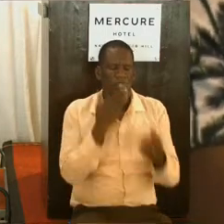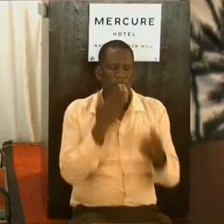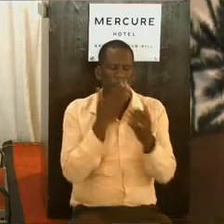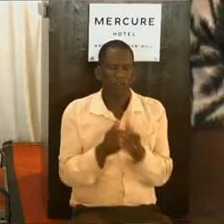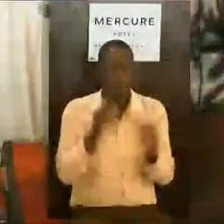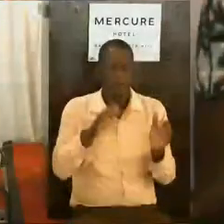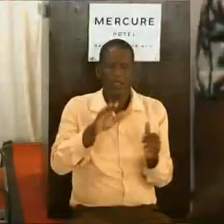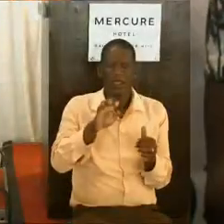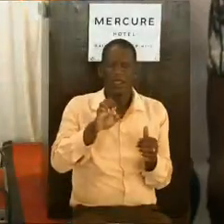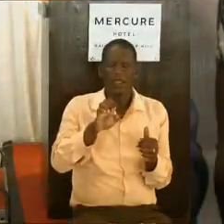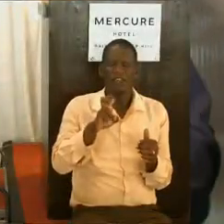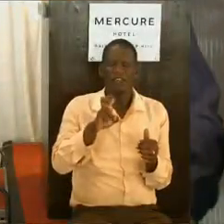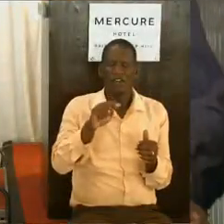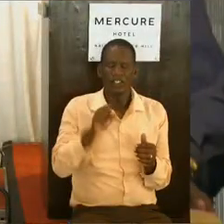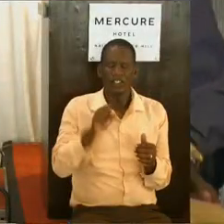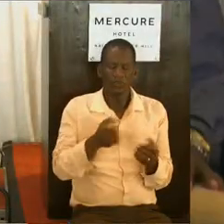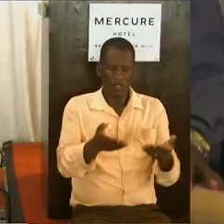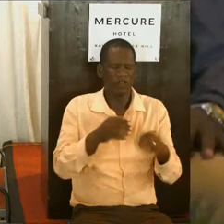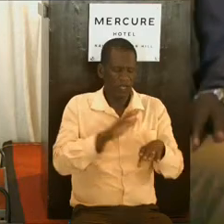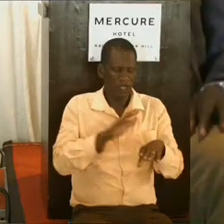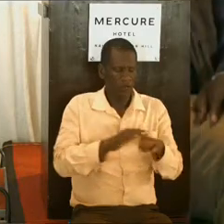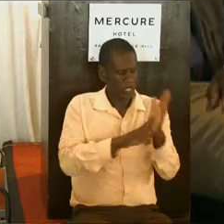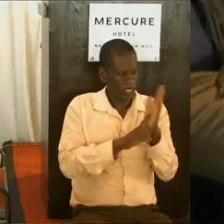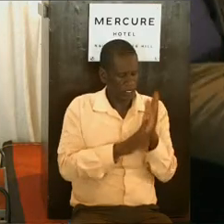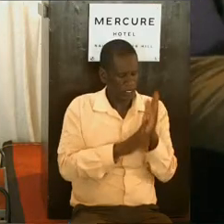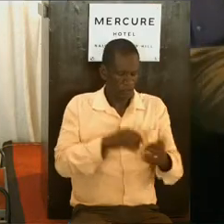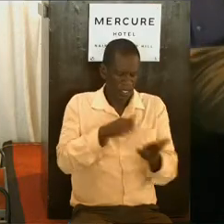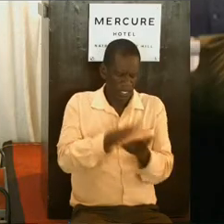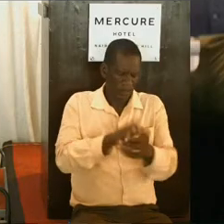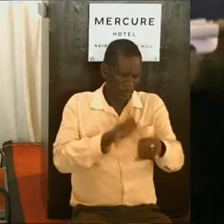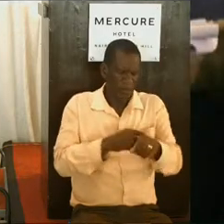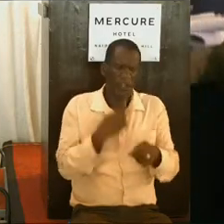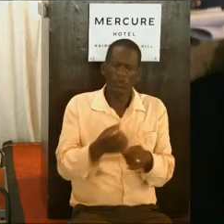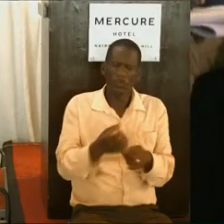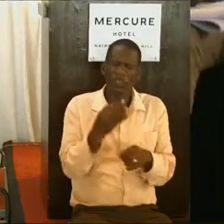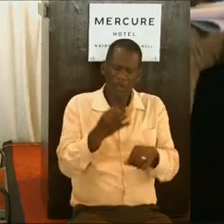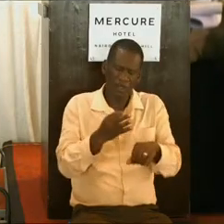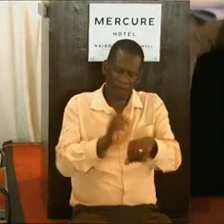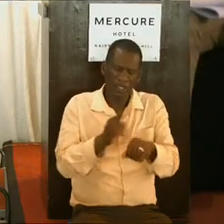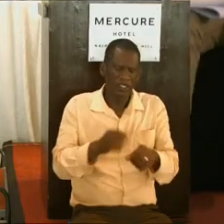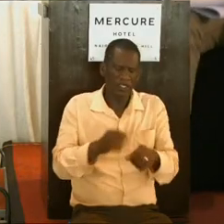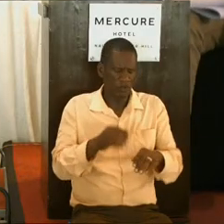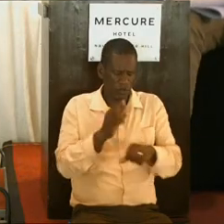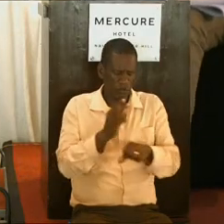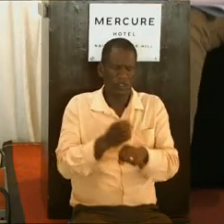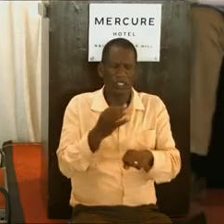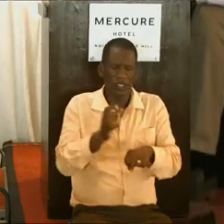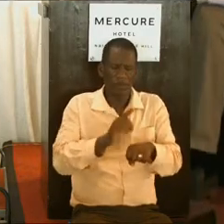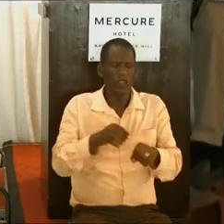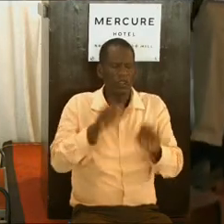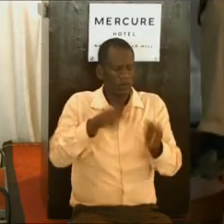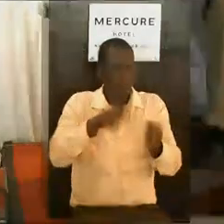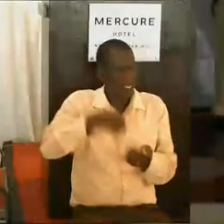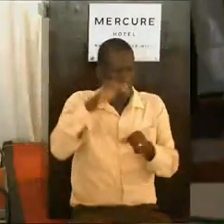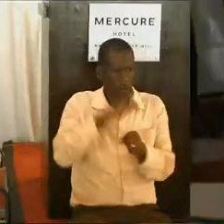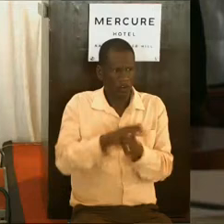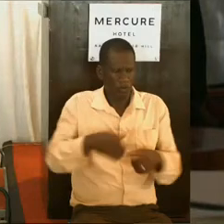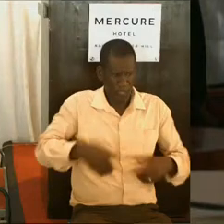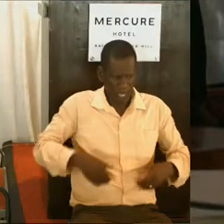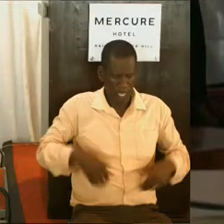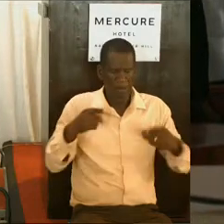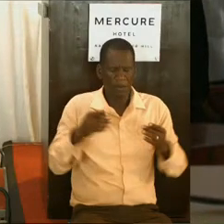John Evans you're giving us a good example keeping to time I told you three minutes you've taken less you can learn so much from our young people